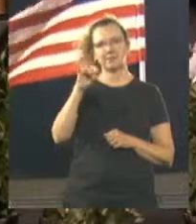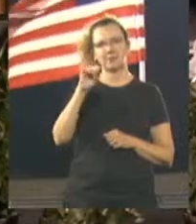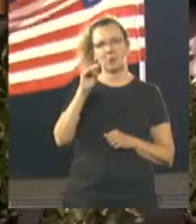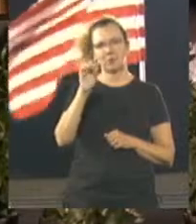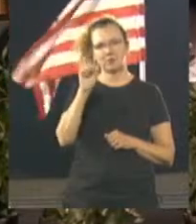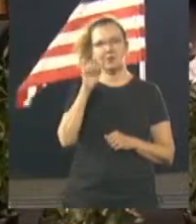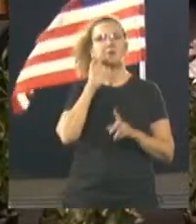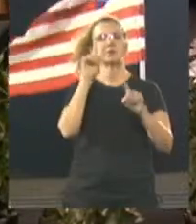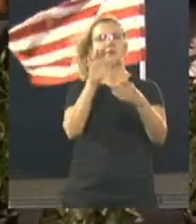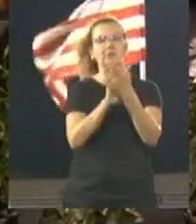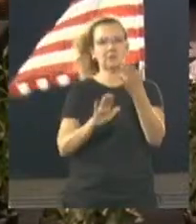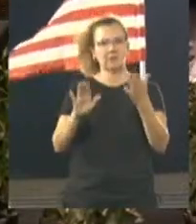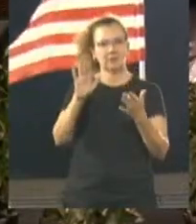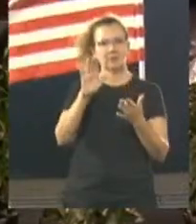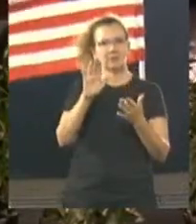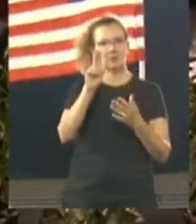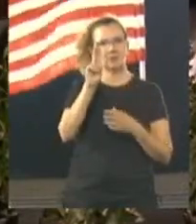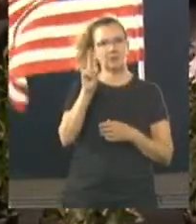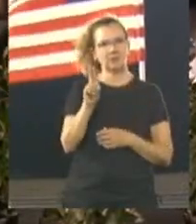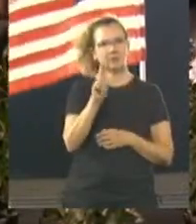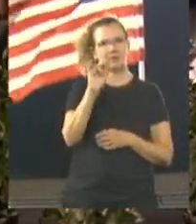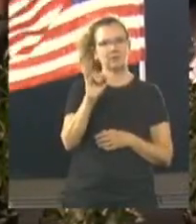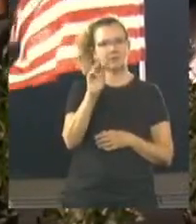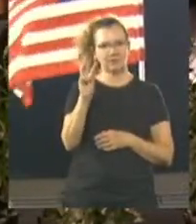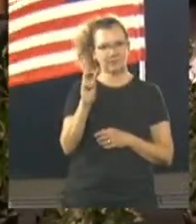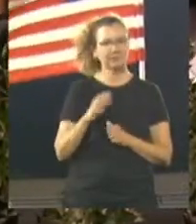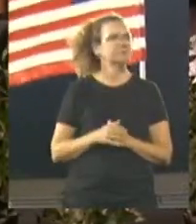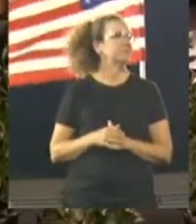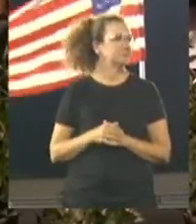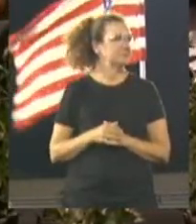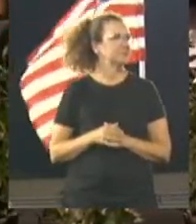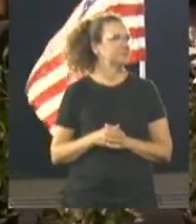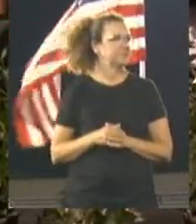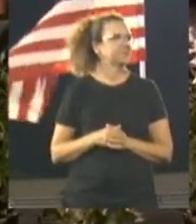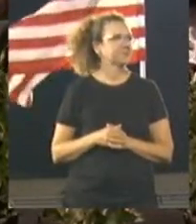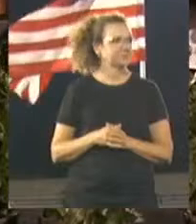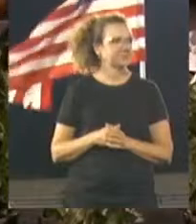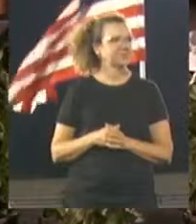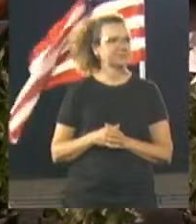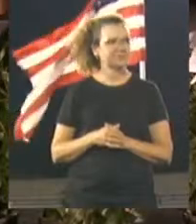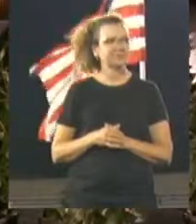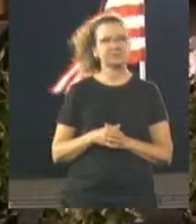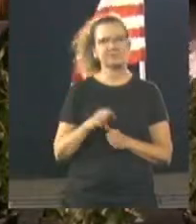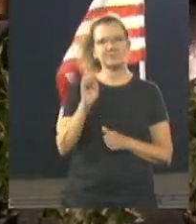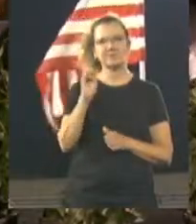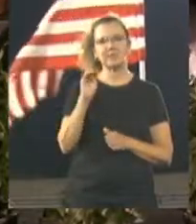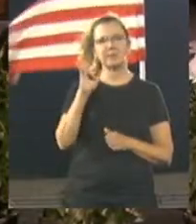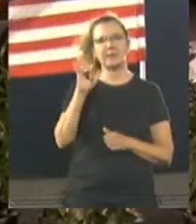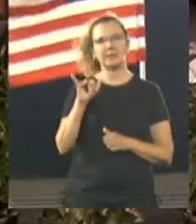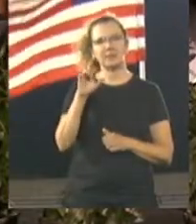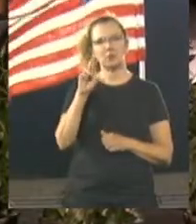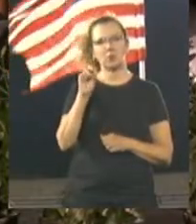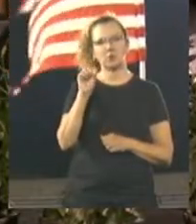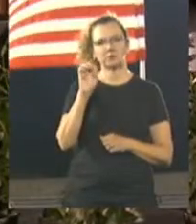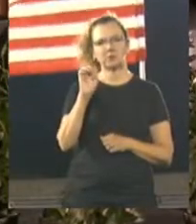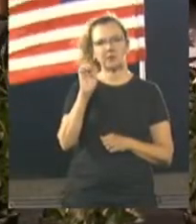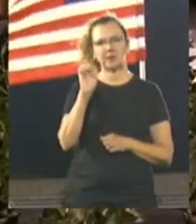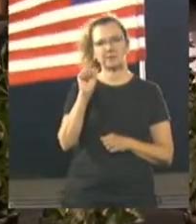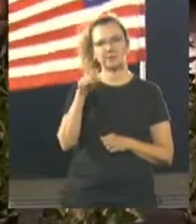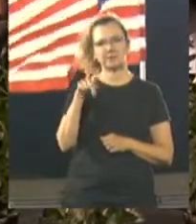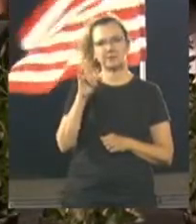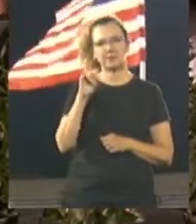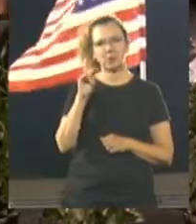be attending University of the Incarnate Word. Emily Rose Espinosa